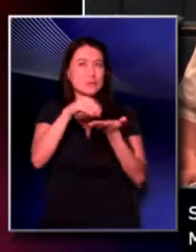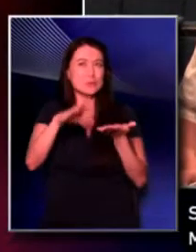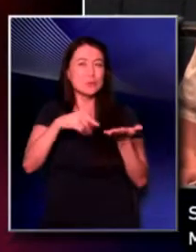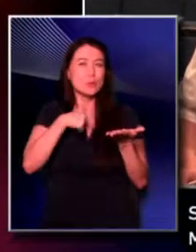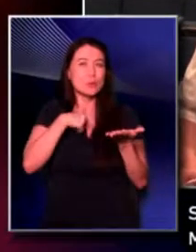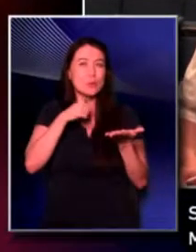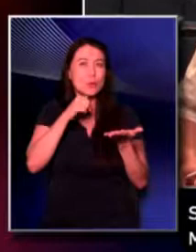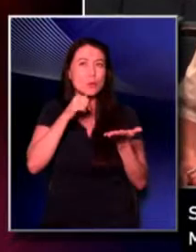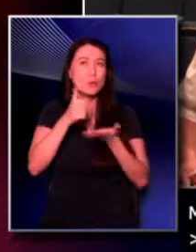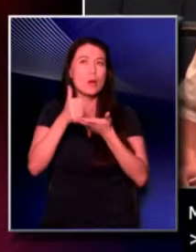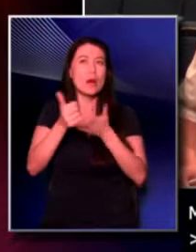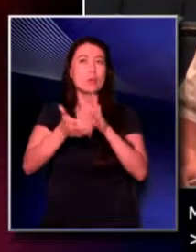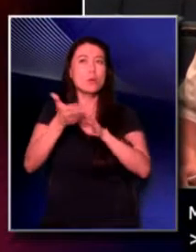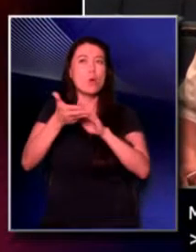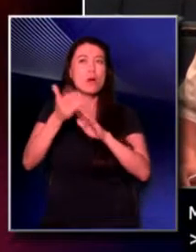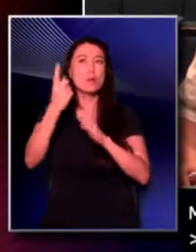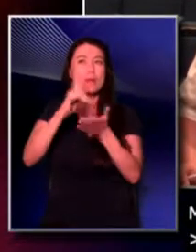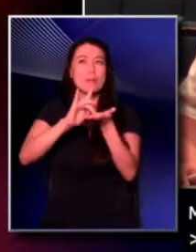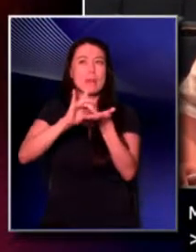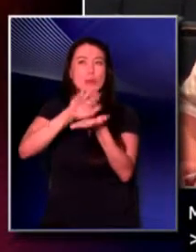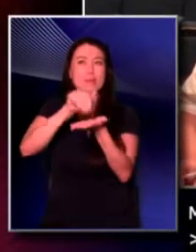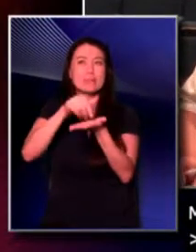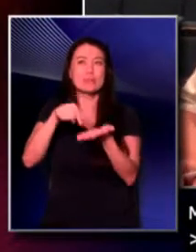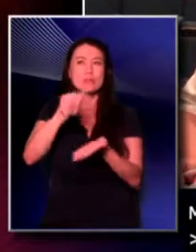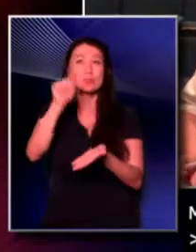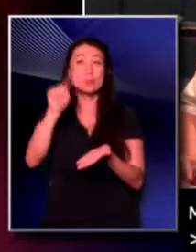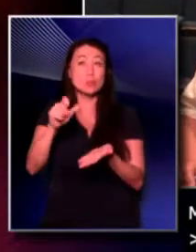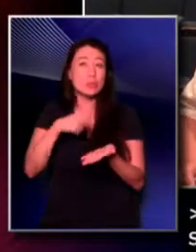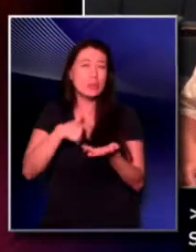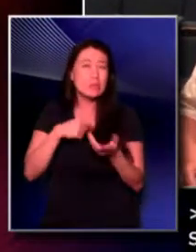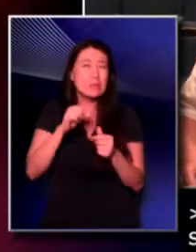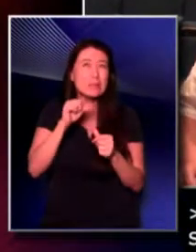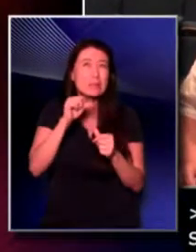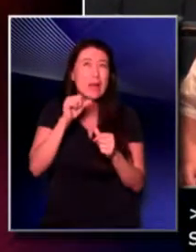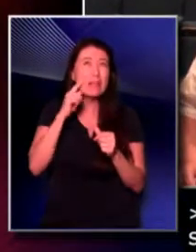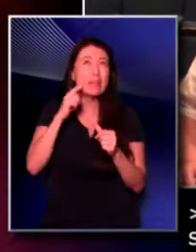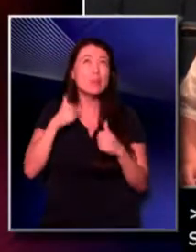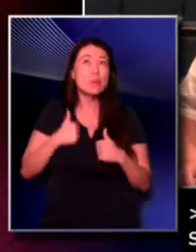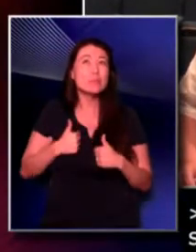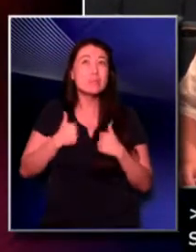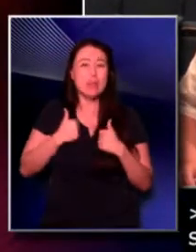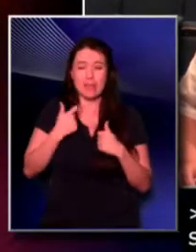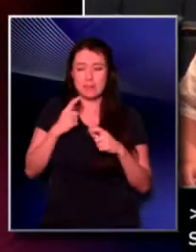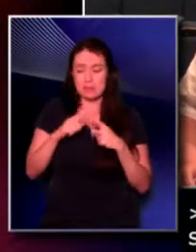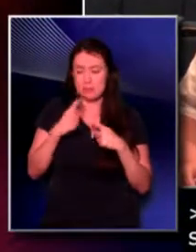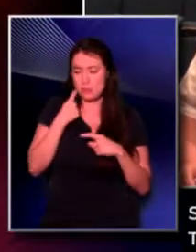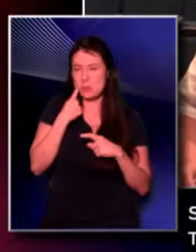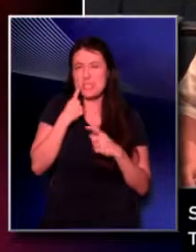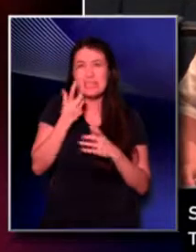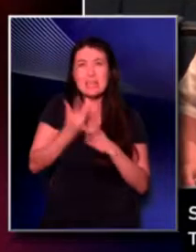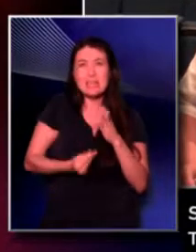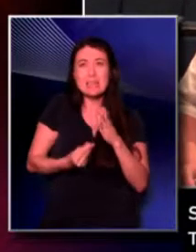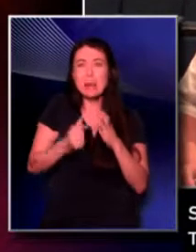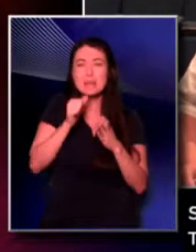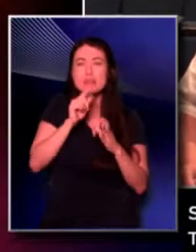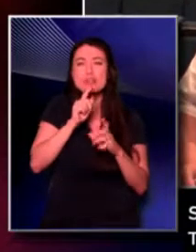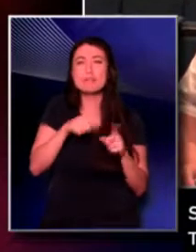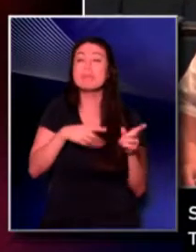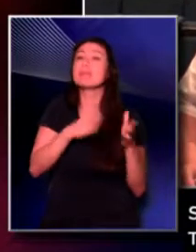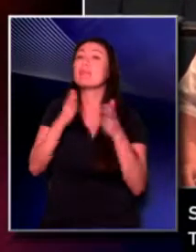run one of the medical centers in the Tucson area, but I don't remember, and was alive up until recently. I'm not sure if he is anymore.